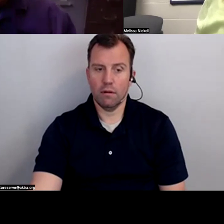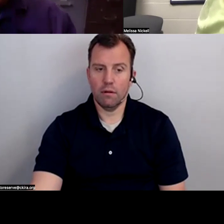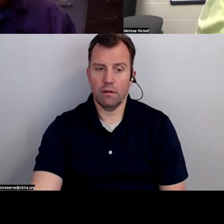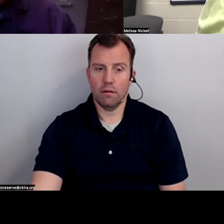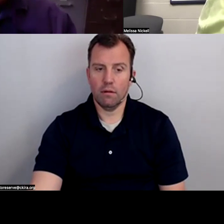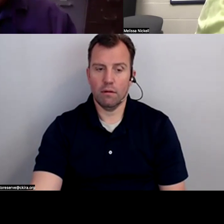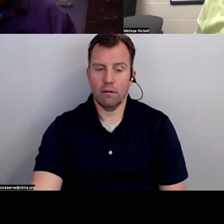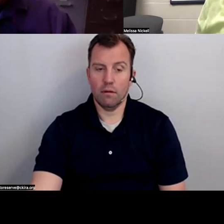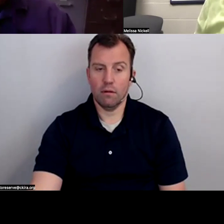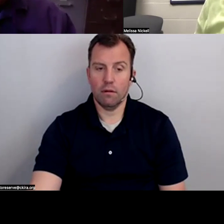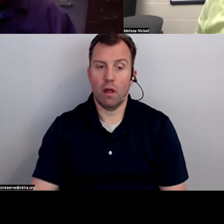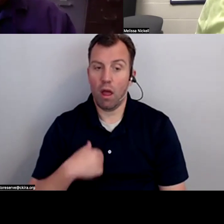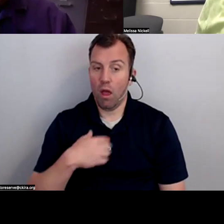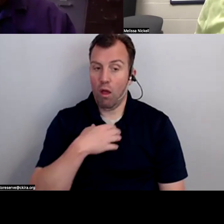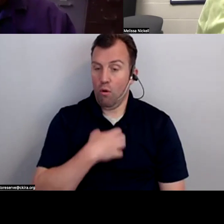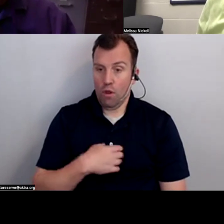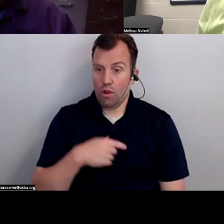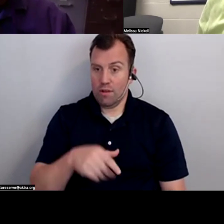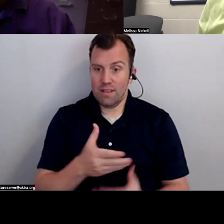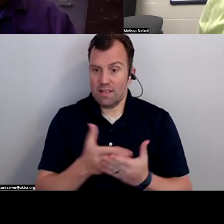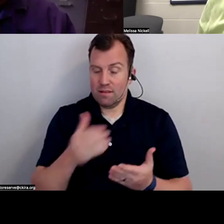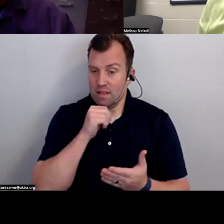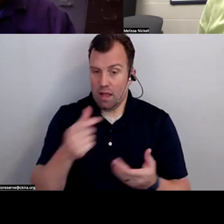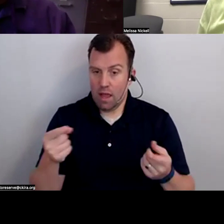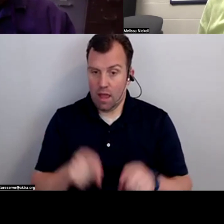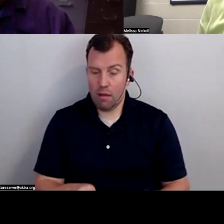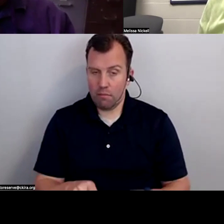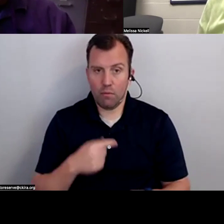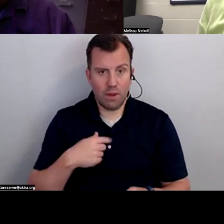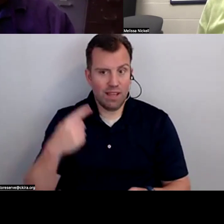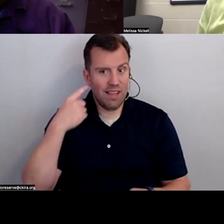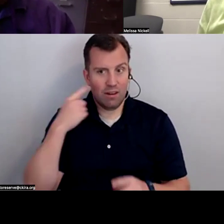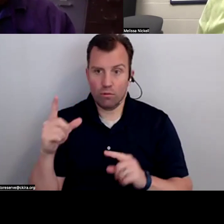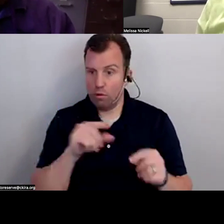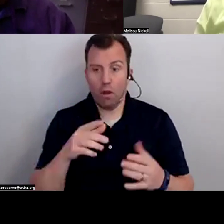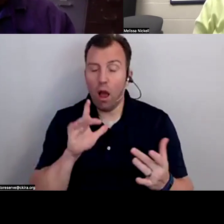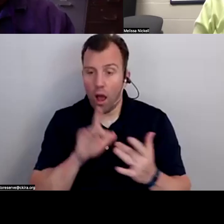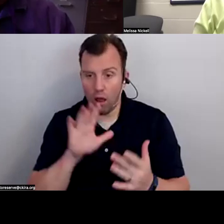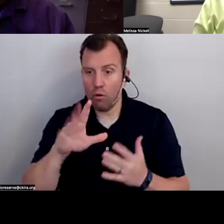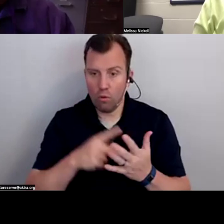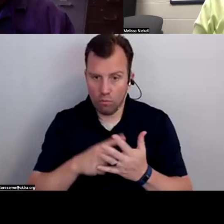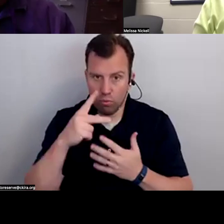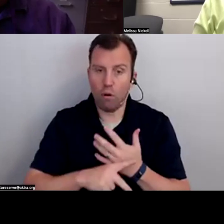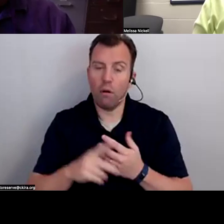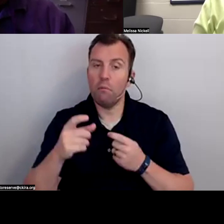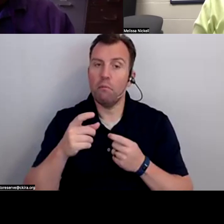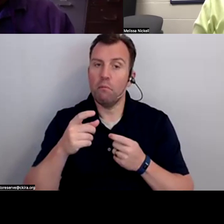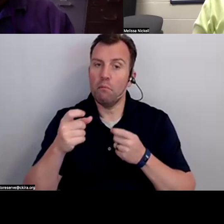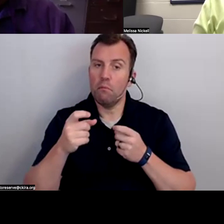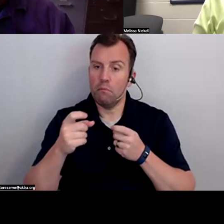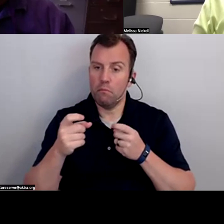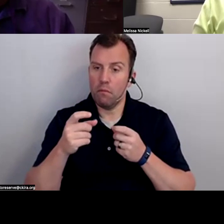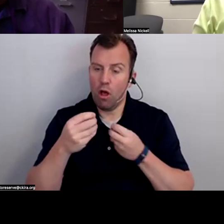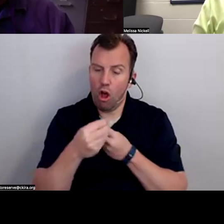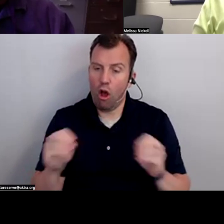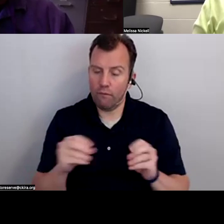I wish these things didn't happen. I know they do. We hear these stories. I would contact your program officer and tell them, you